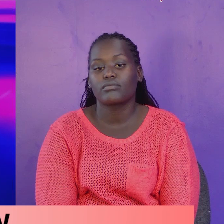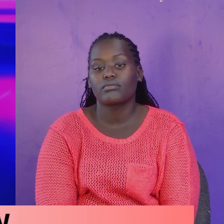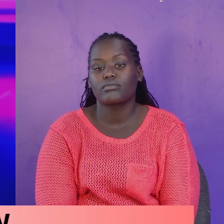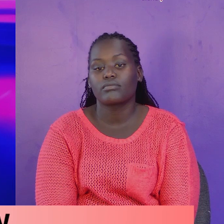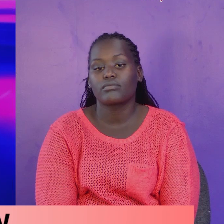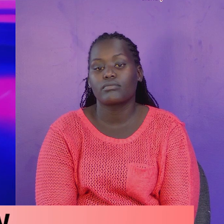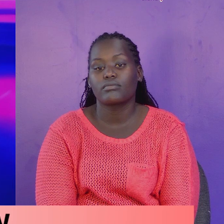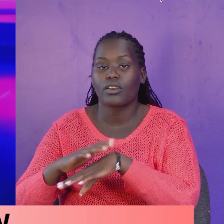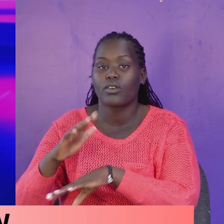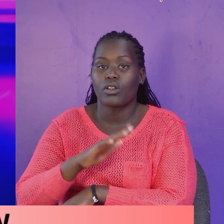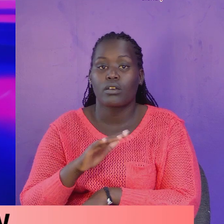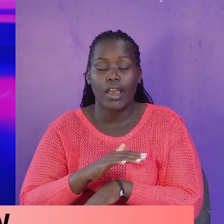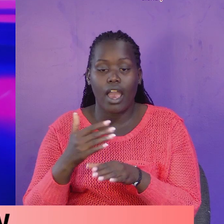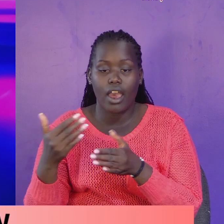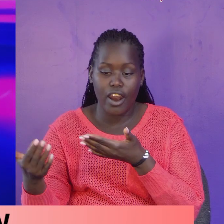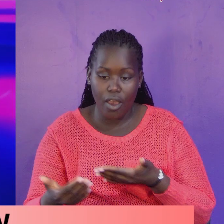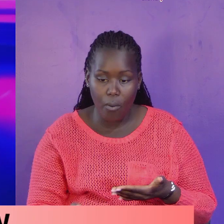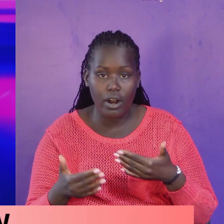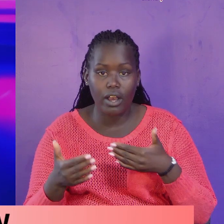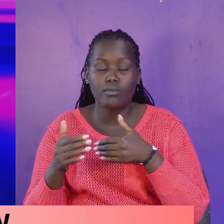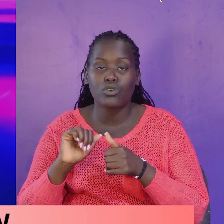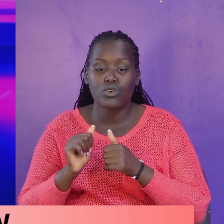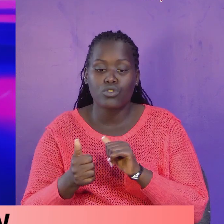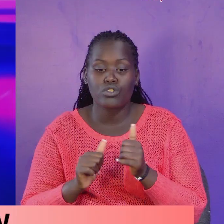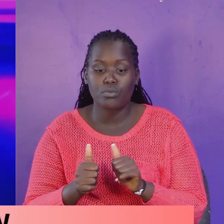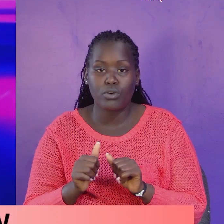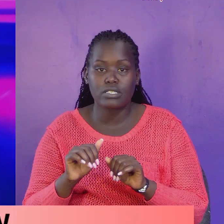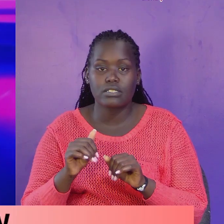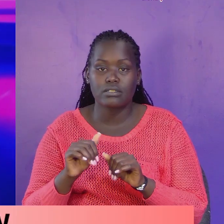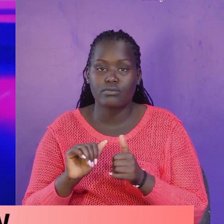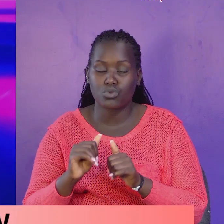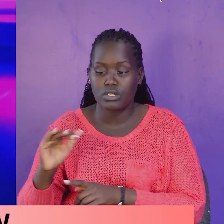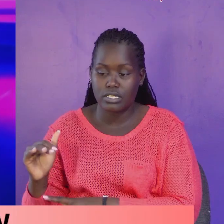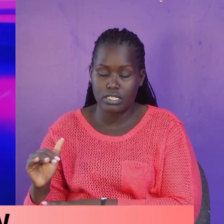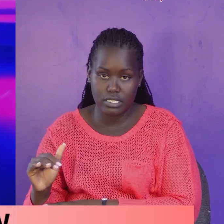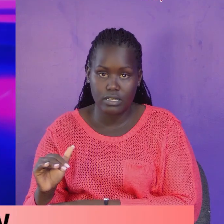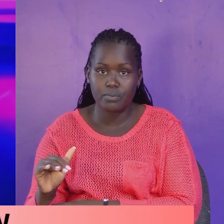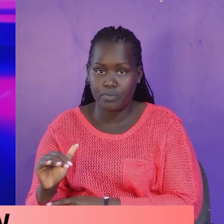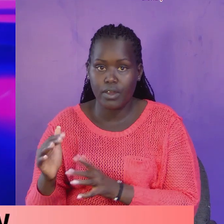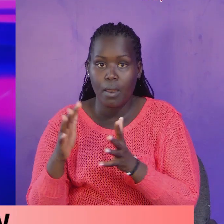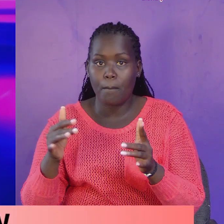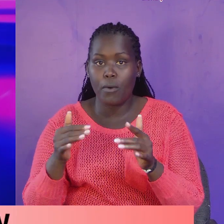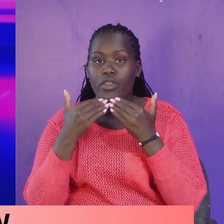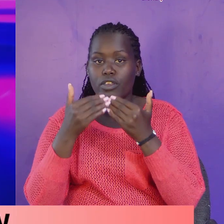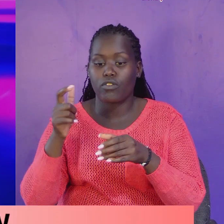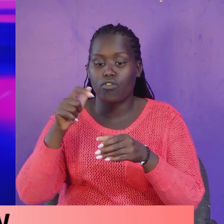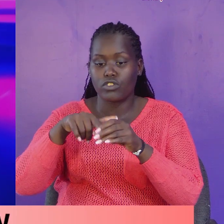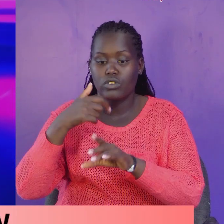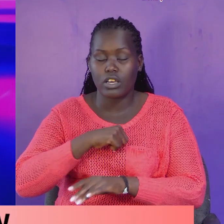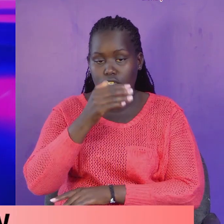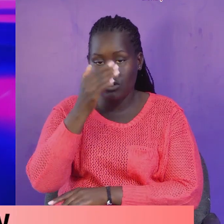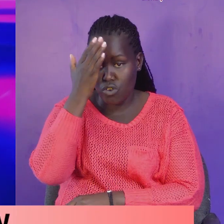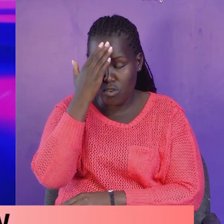Well, good evening and a very warm welcome to Sports City Extra. Thank you so much for joining us today, being on Monday, the 13th